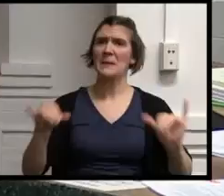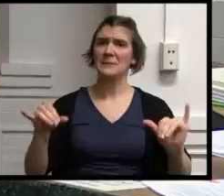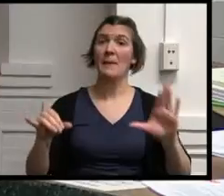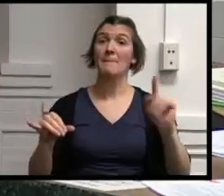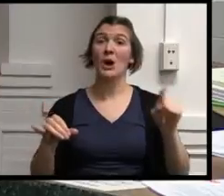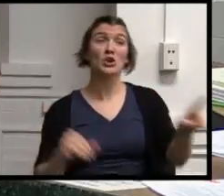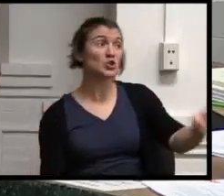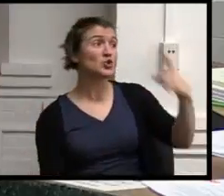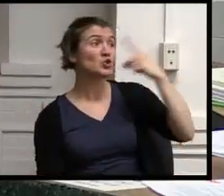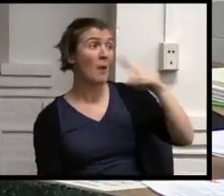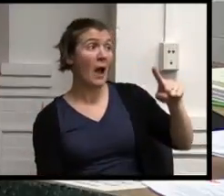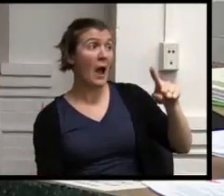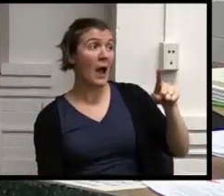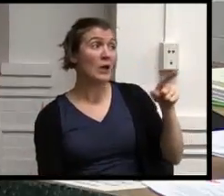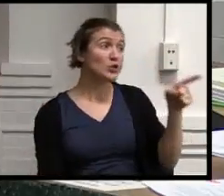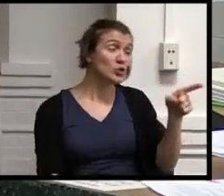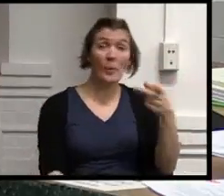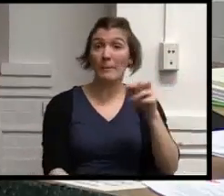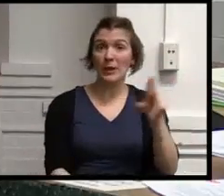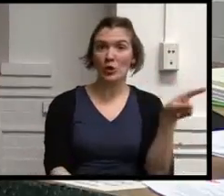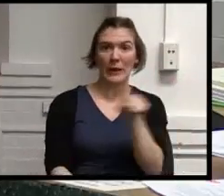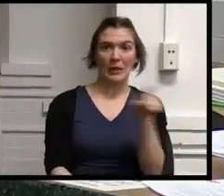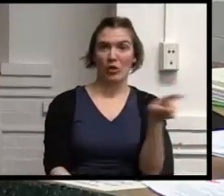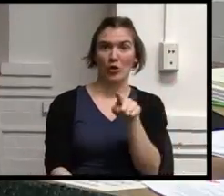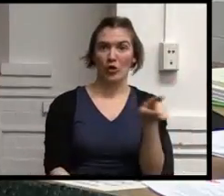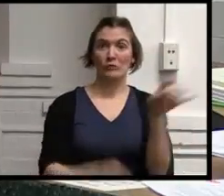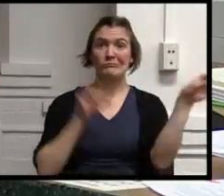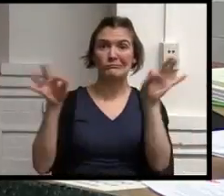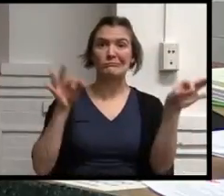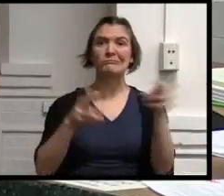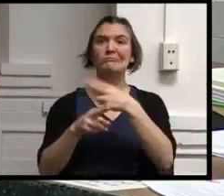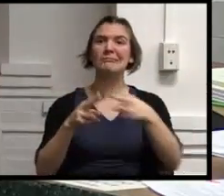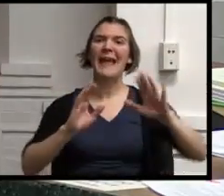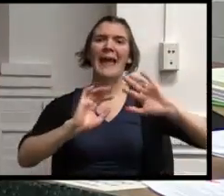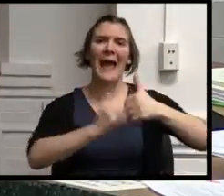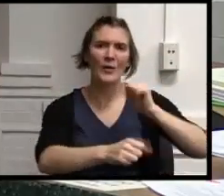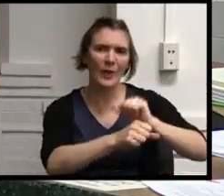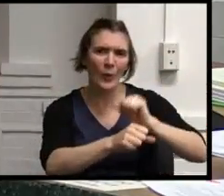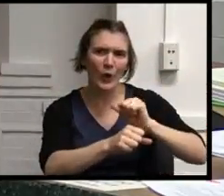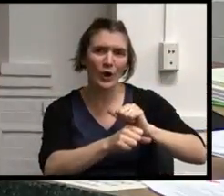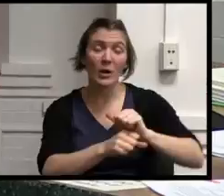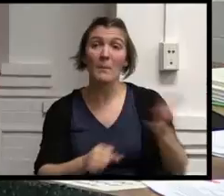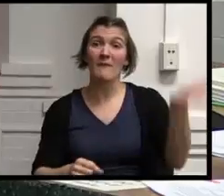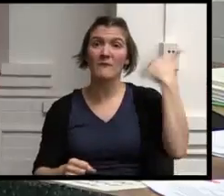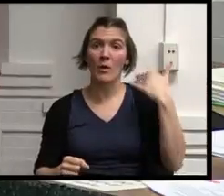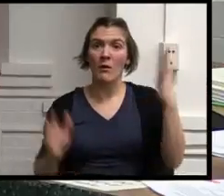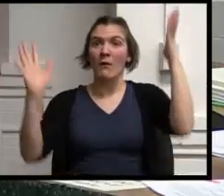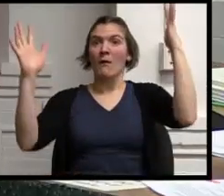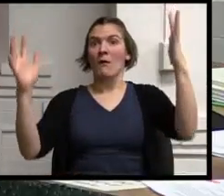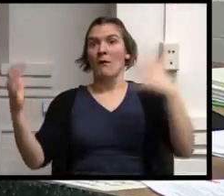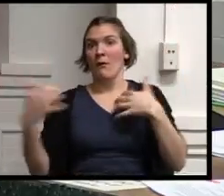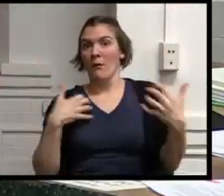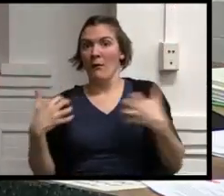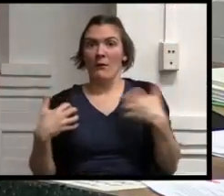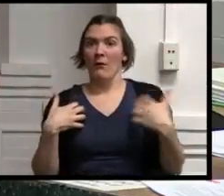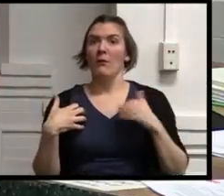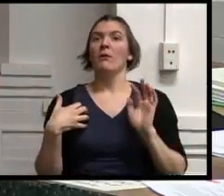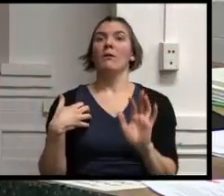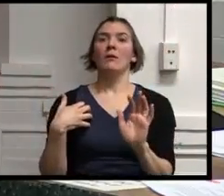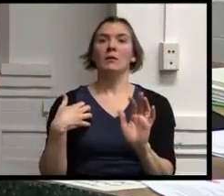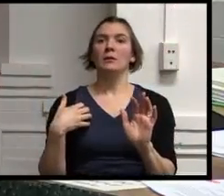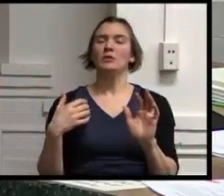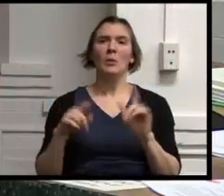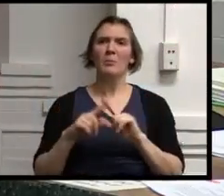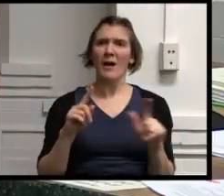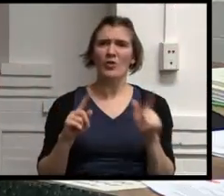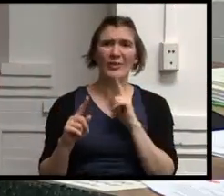could please, or you or Peter could address that briefly, because it was such an issue 5 years ago, and it's really sort